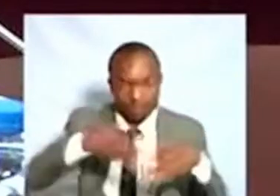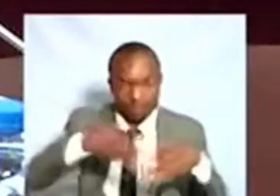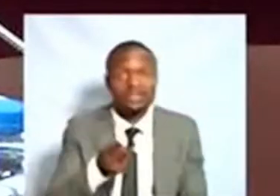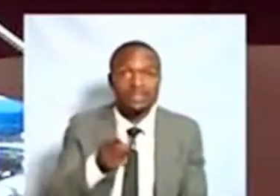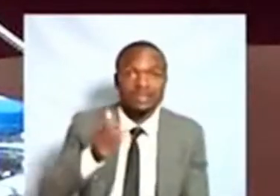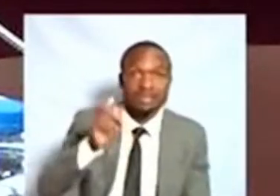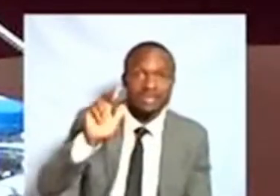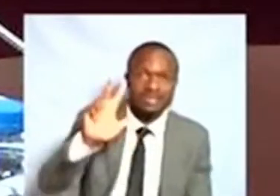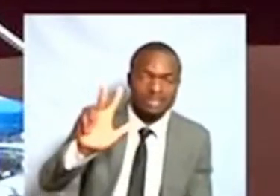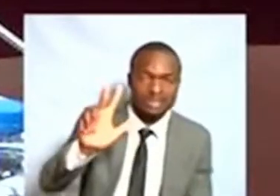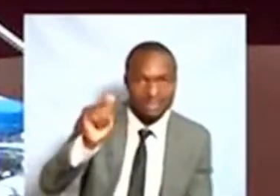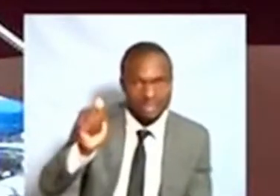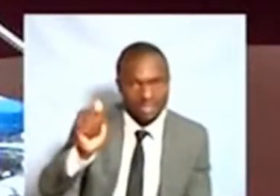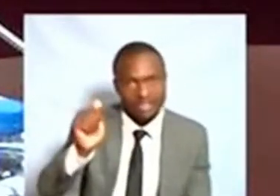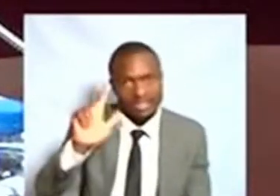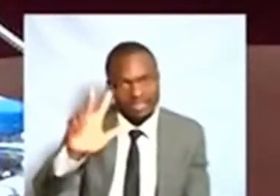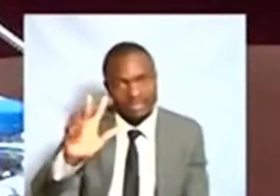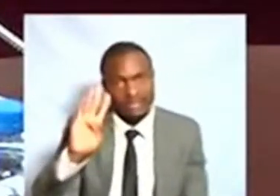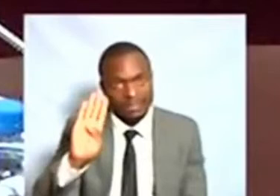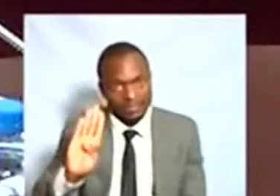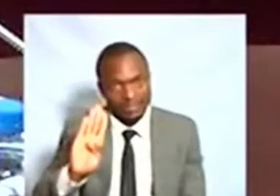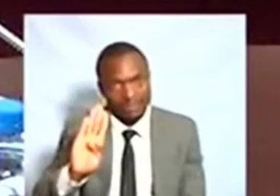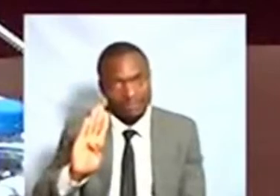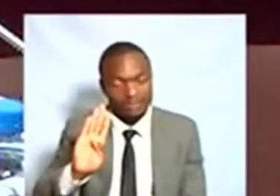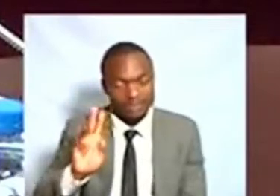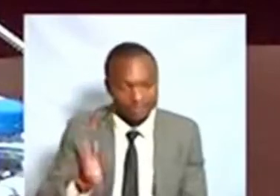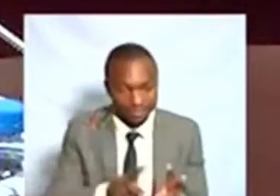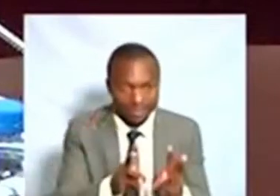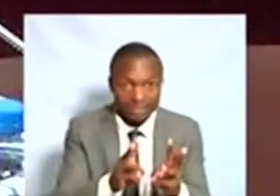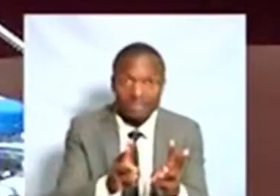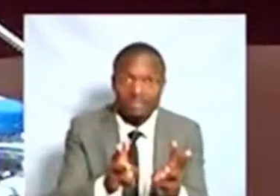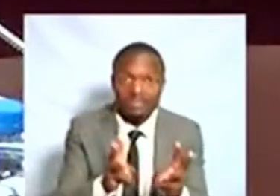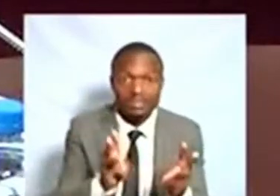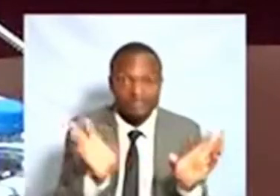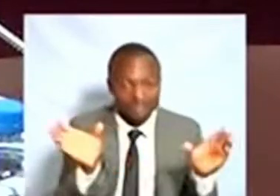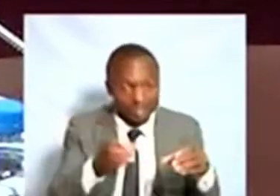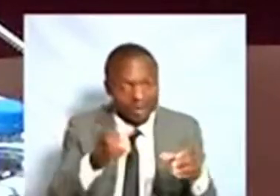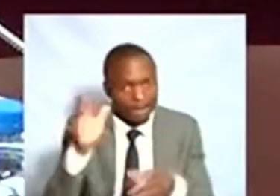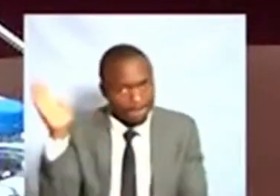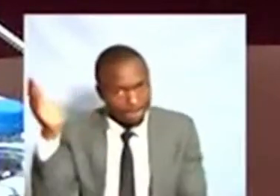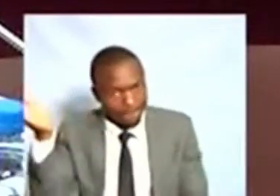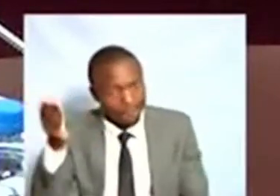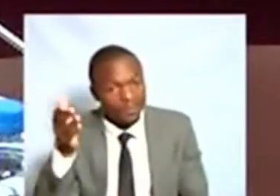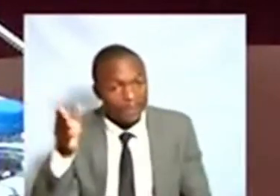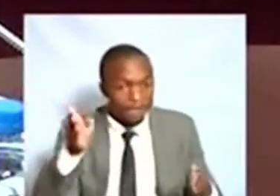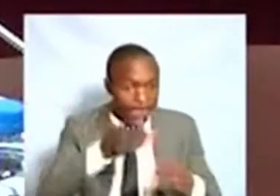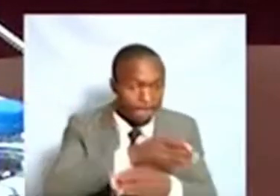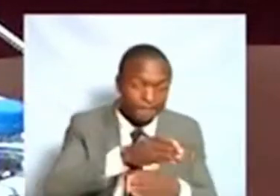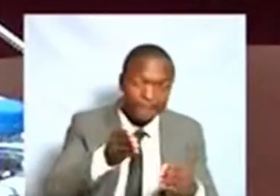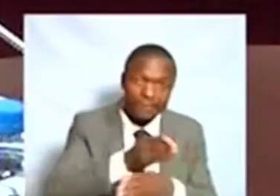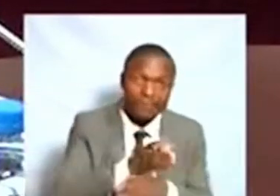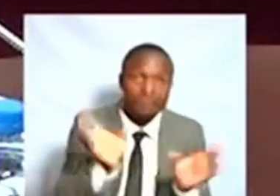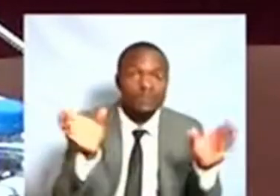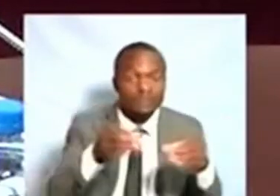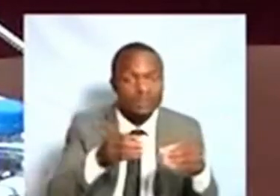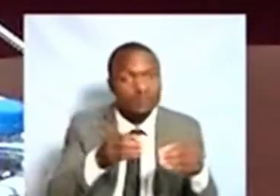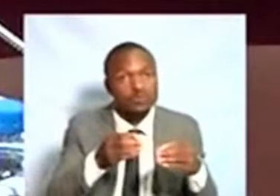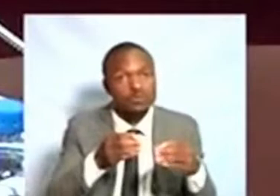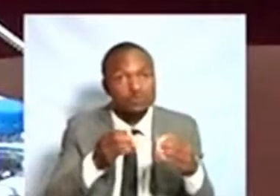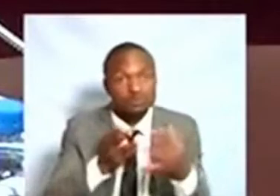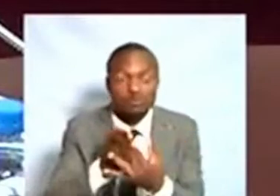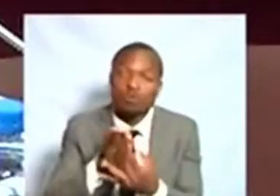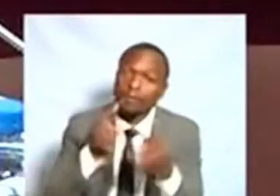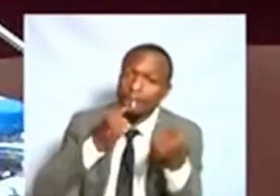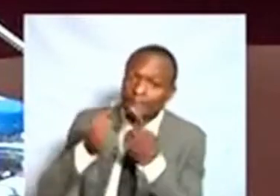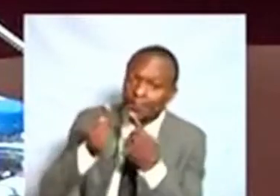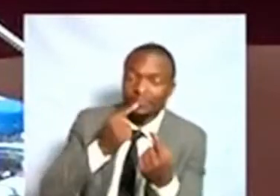3A and 3B. Remedial measure. The Council is sensitizing the business community through verbal communication on the